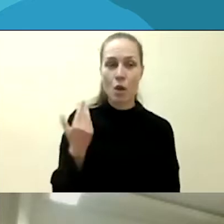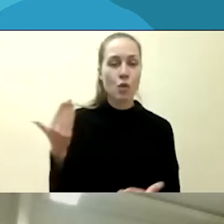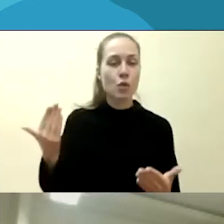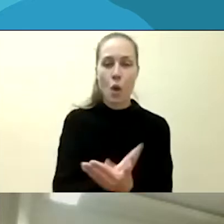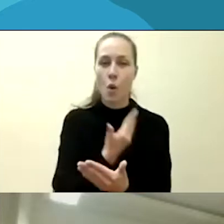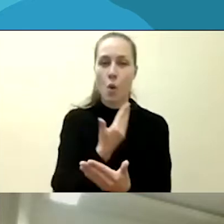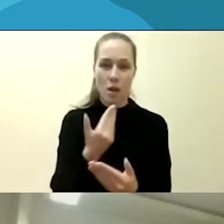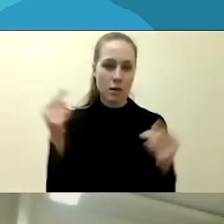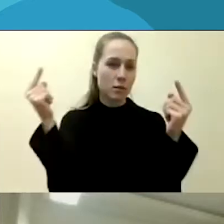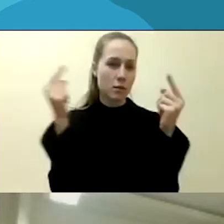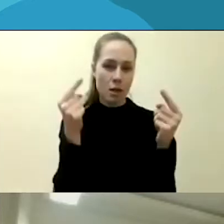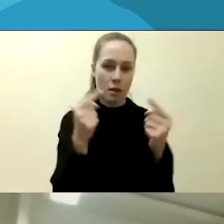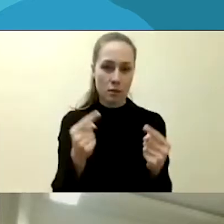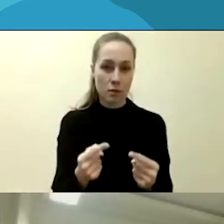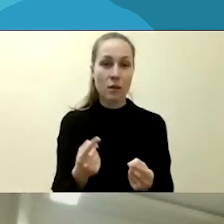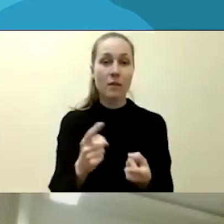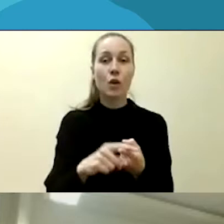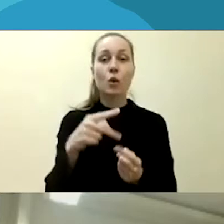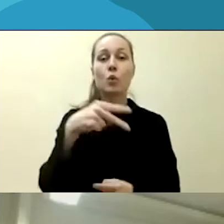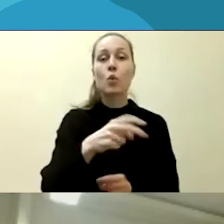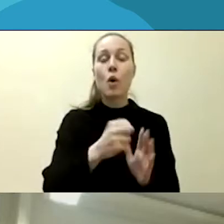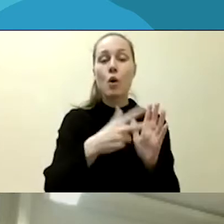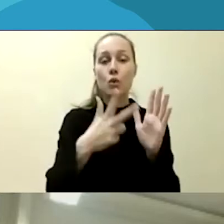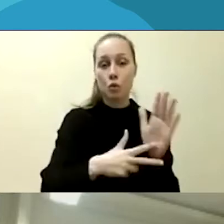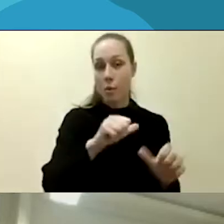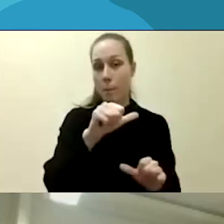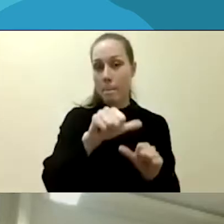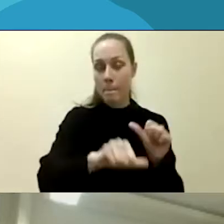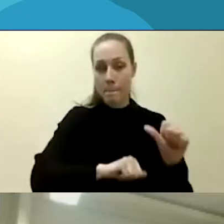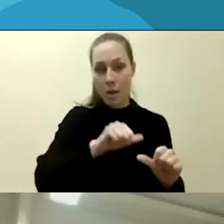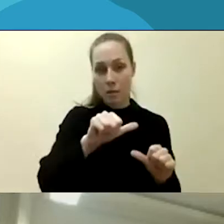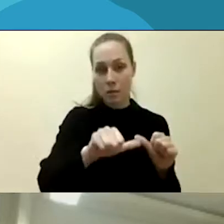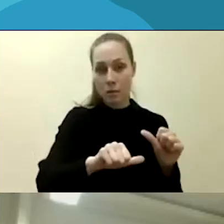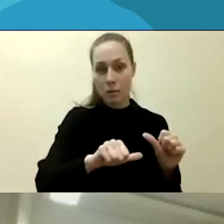of the hate crime is xenophobic, racial,